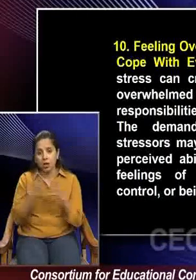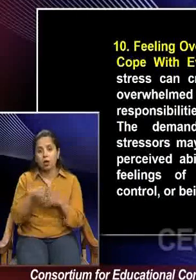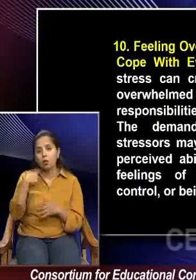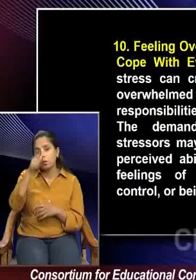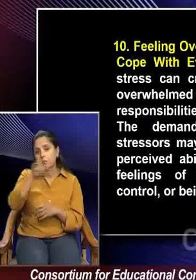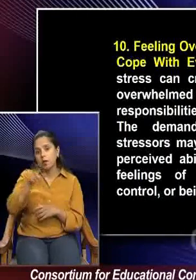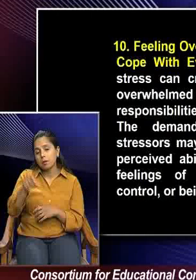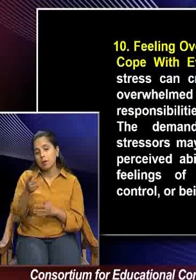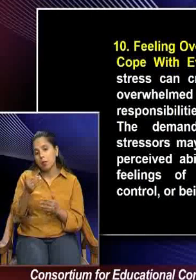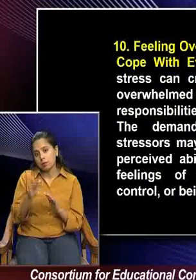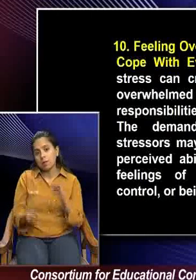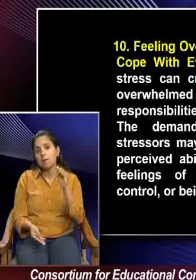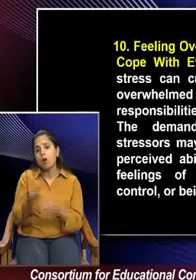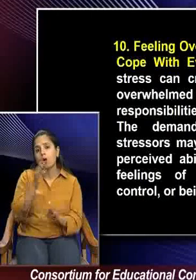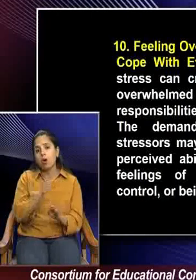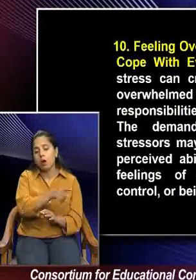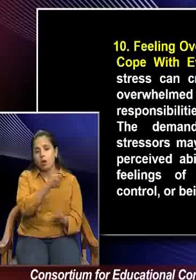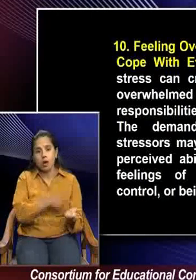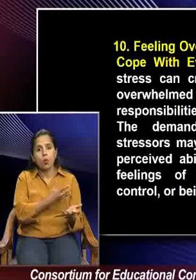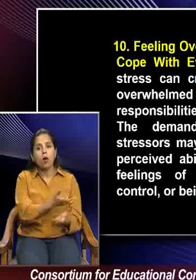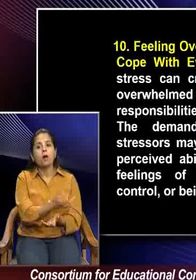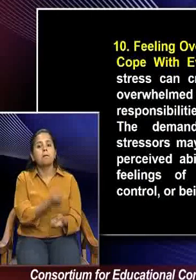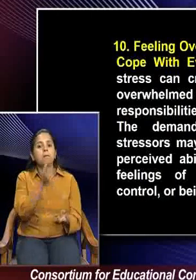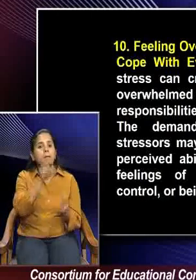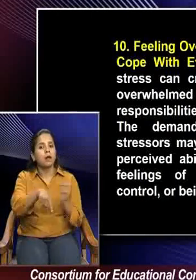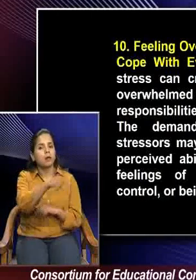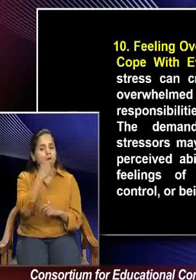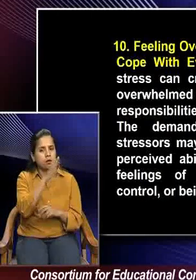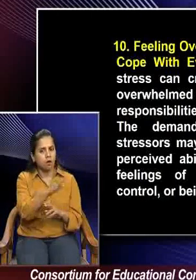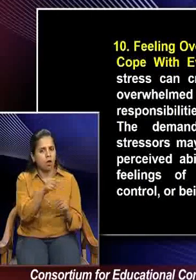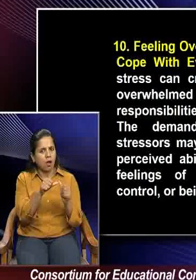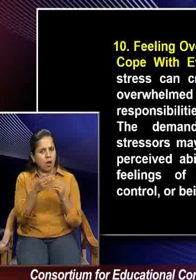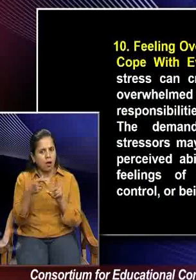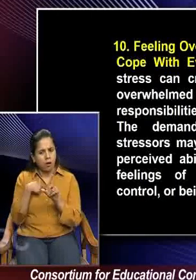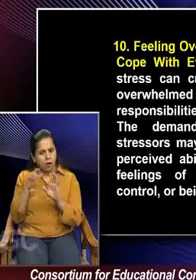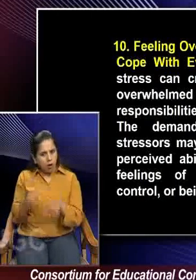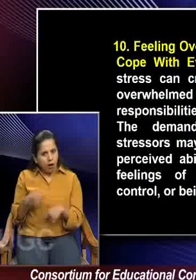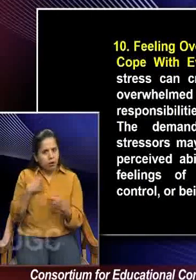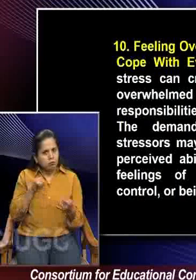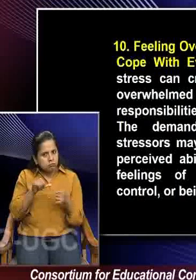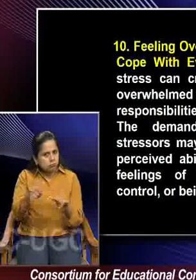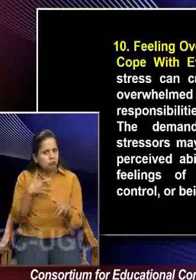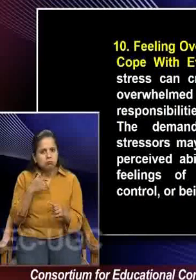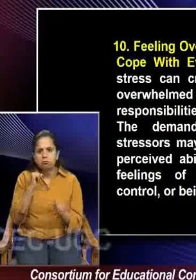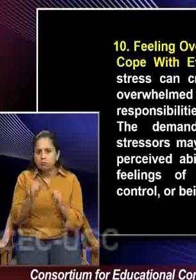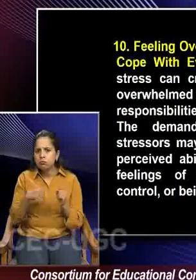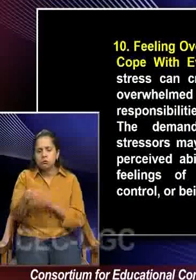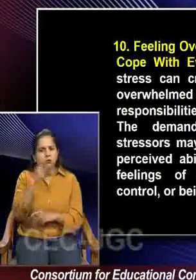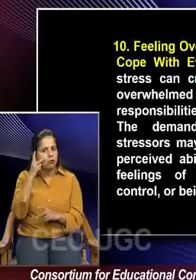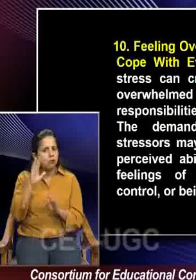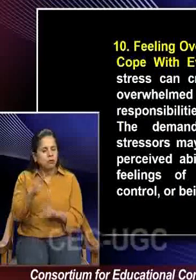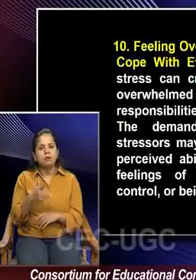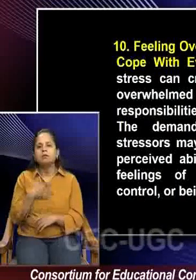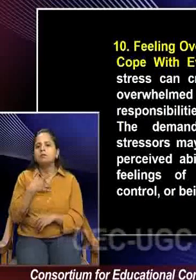may exceed an individual's perceived ability to cope, leading to a